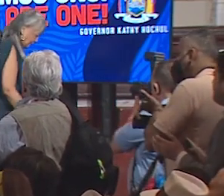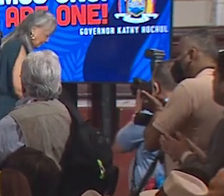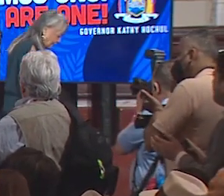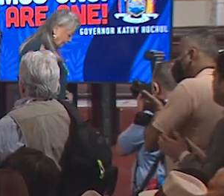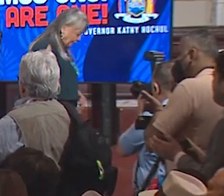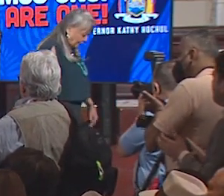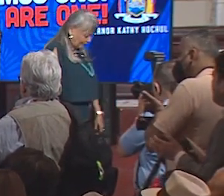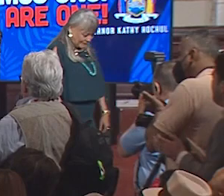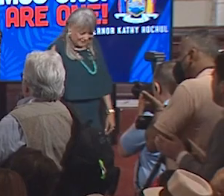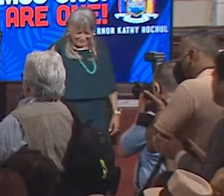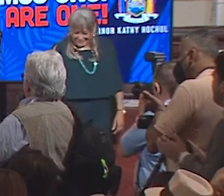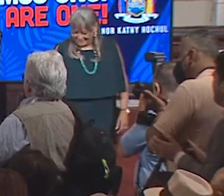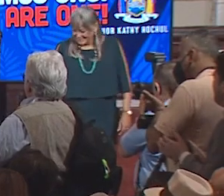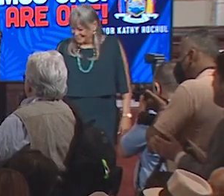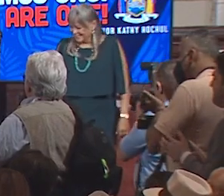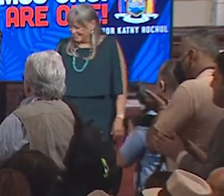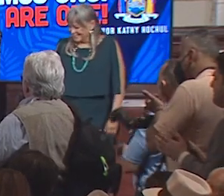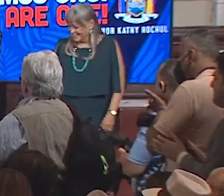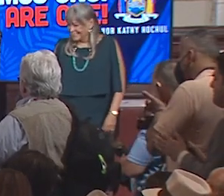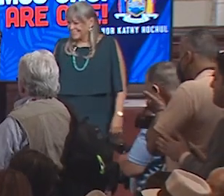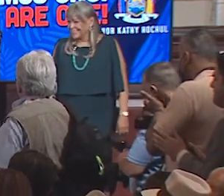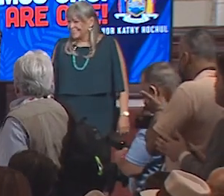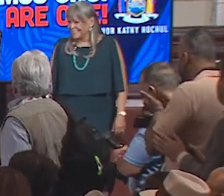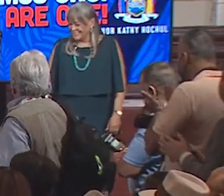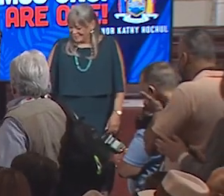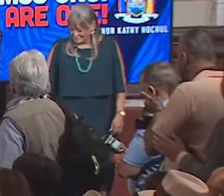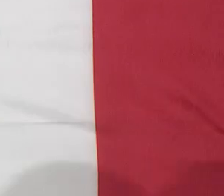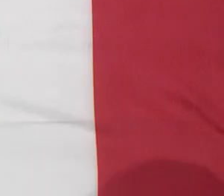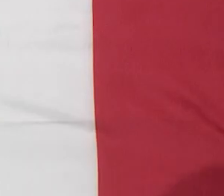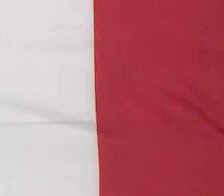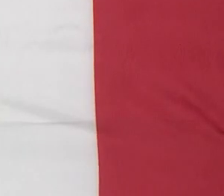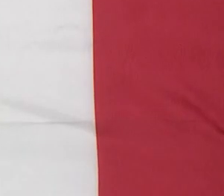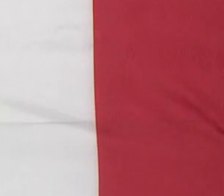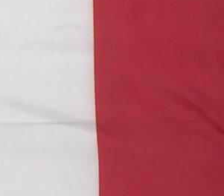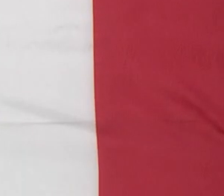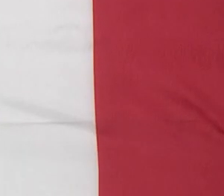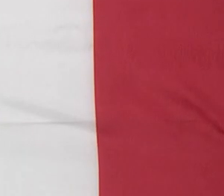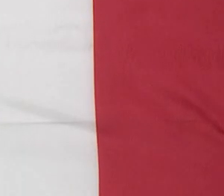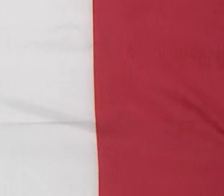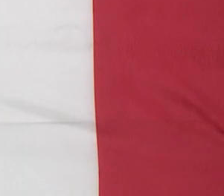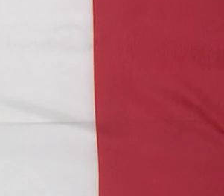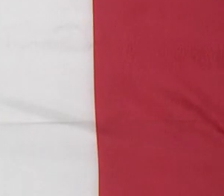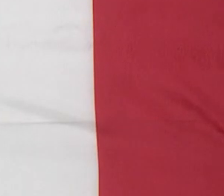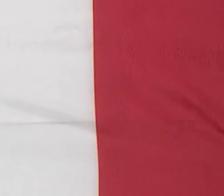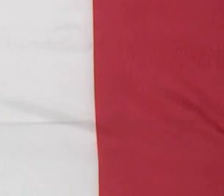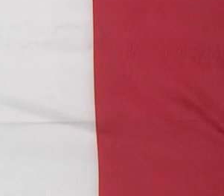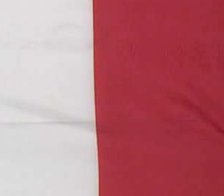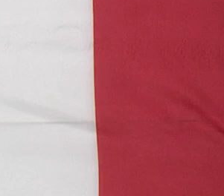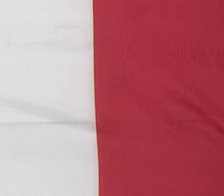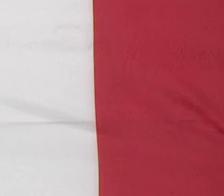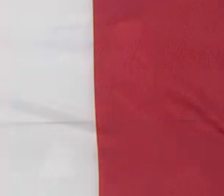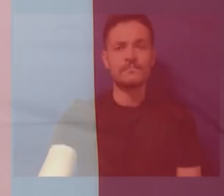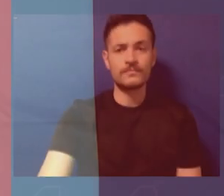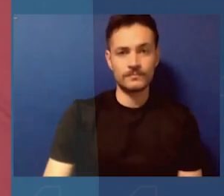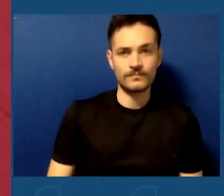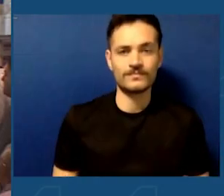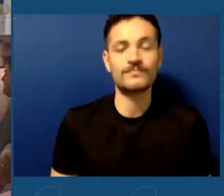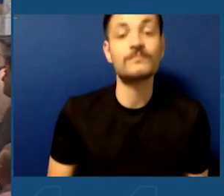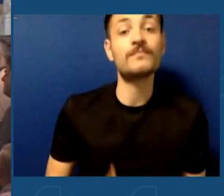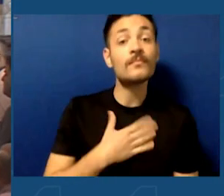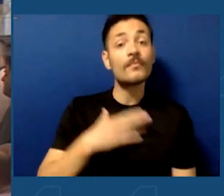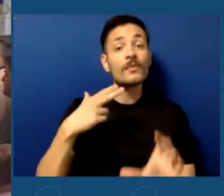¡Viva Manatí! Y Please join me in welcoming